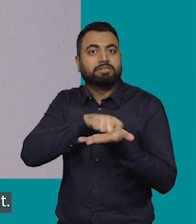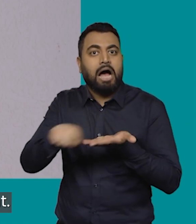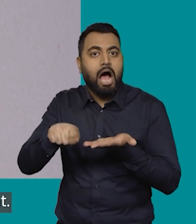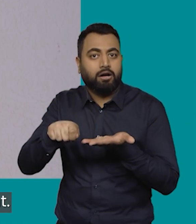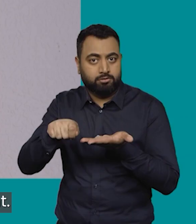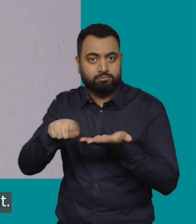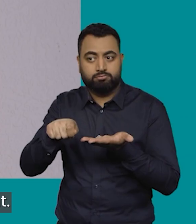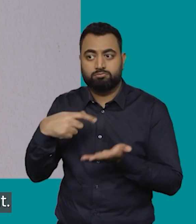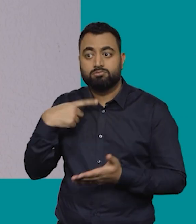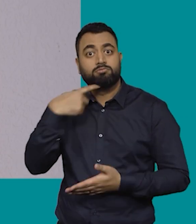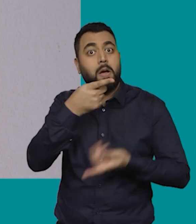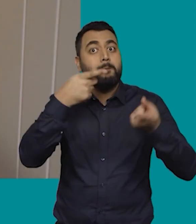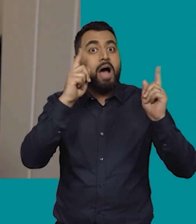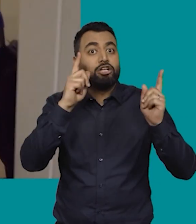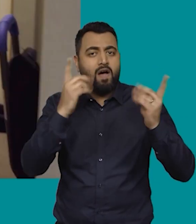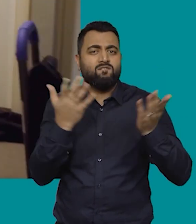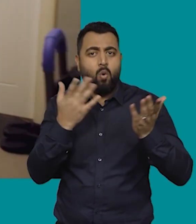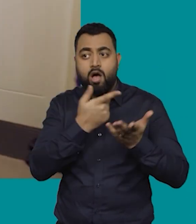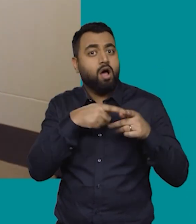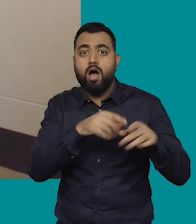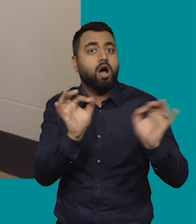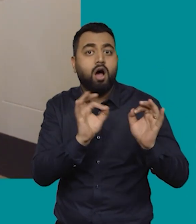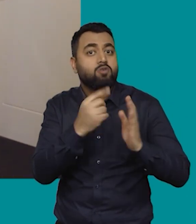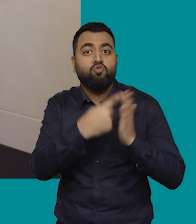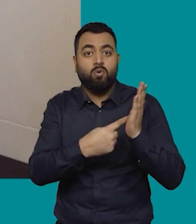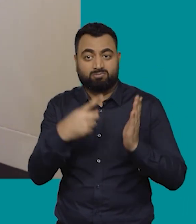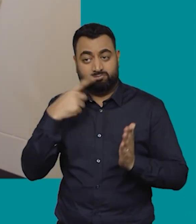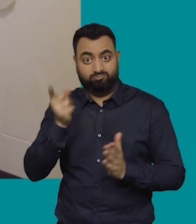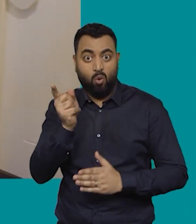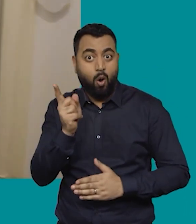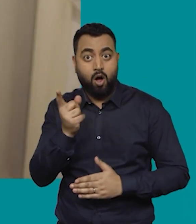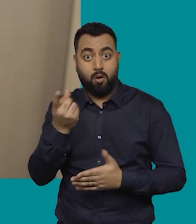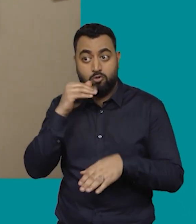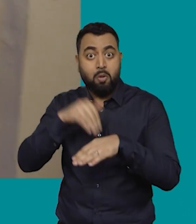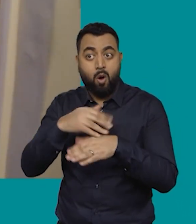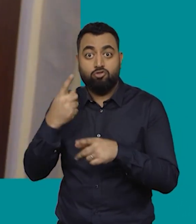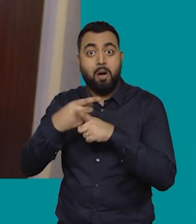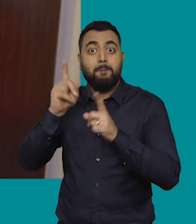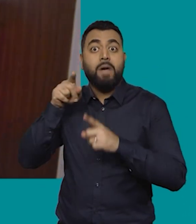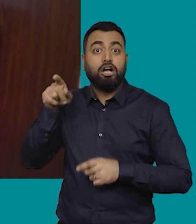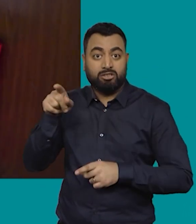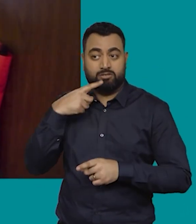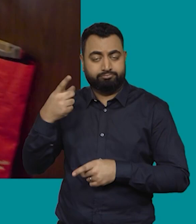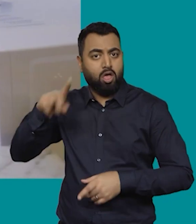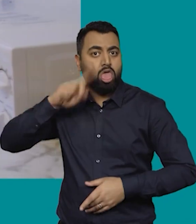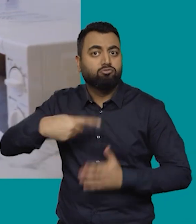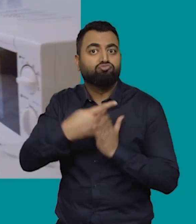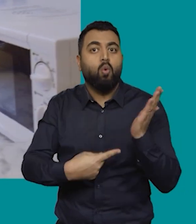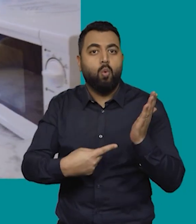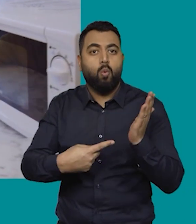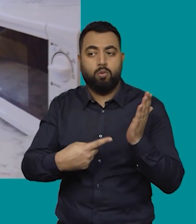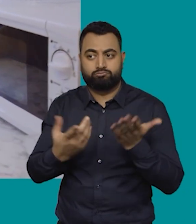then inform the management. And if obviously they don't follow those rules, they could get a warning. They can actually get into trouble for